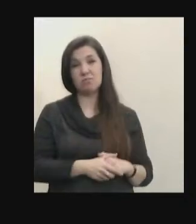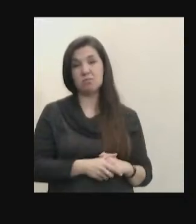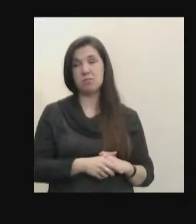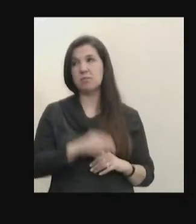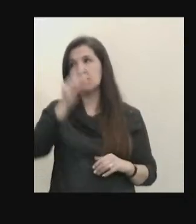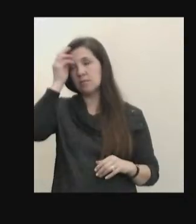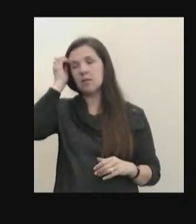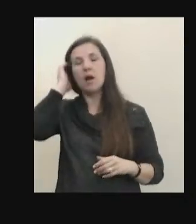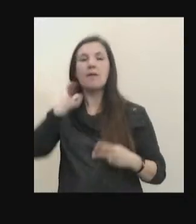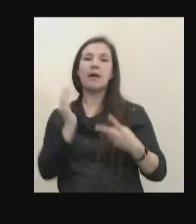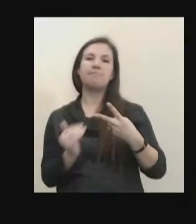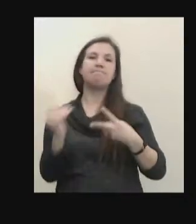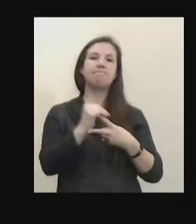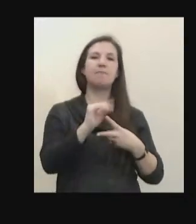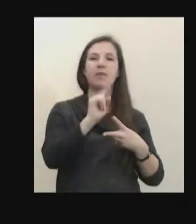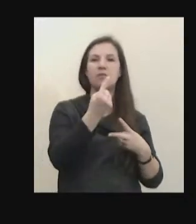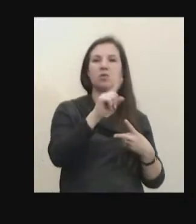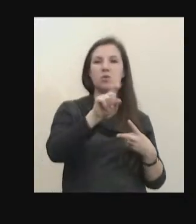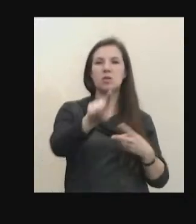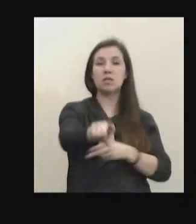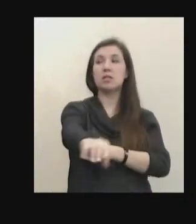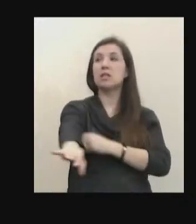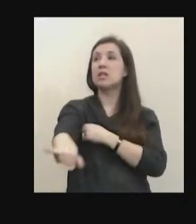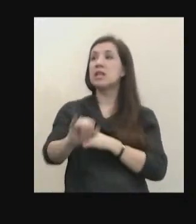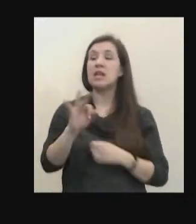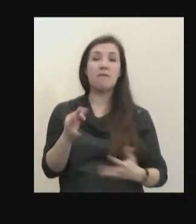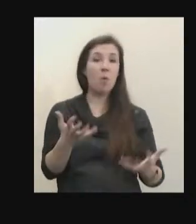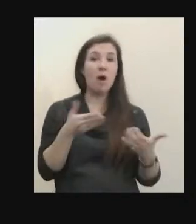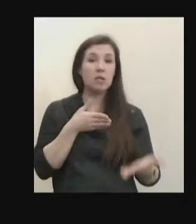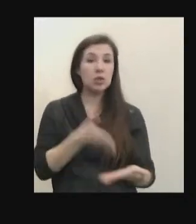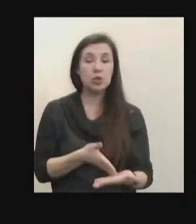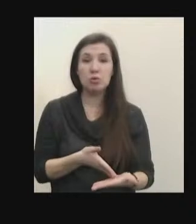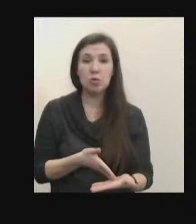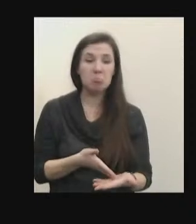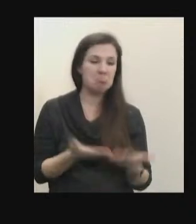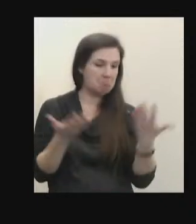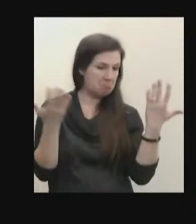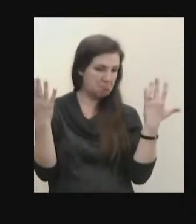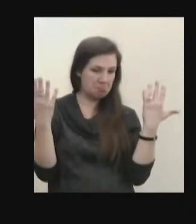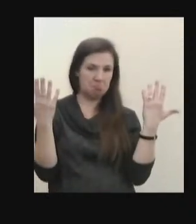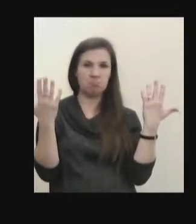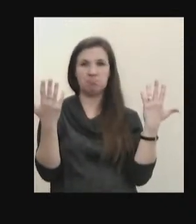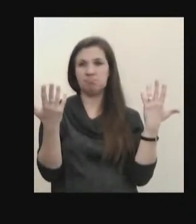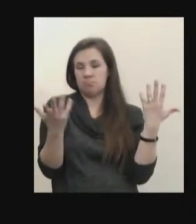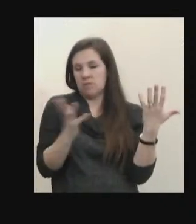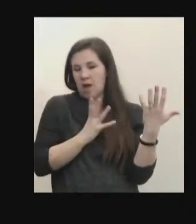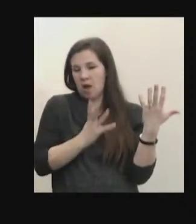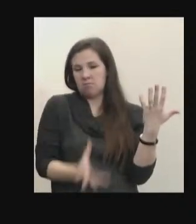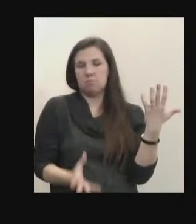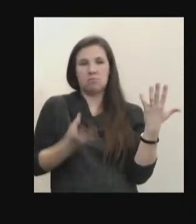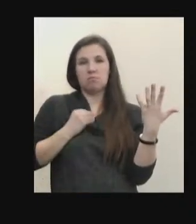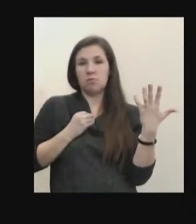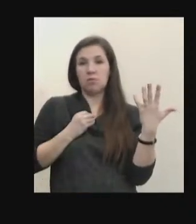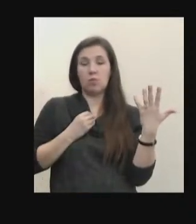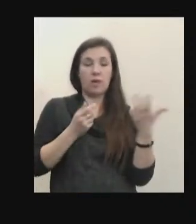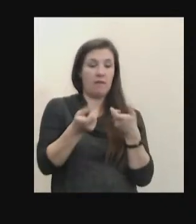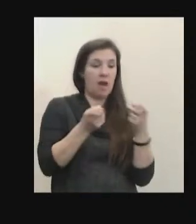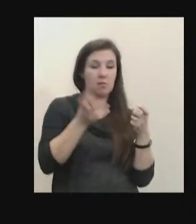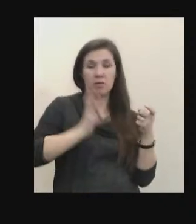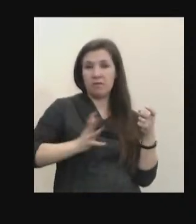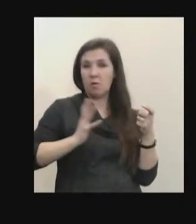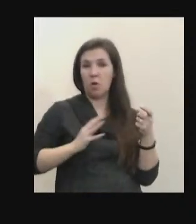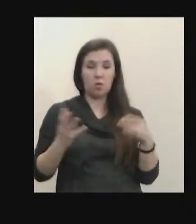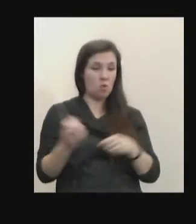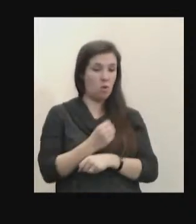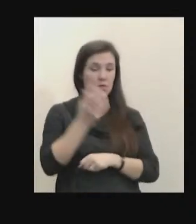one, if anybody wants to sue, we've said it before, we've dealt with lawsuits, we've won lawsuits. The